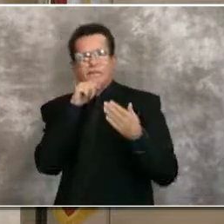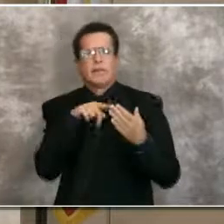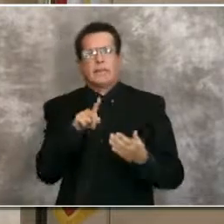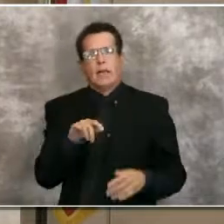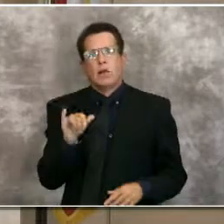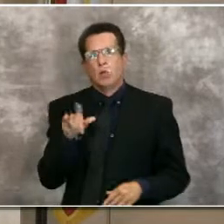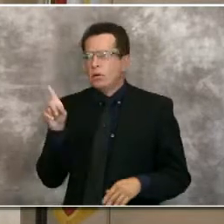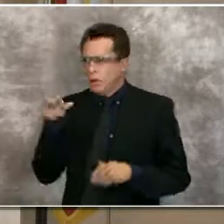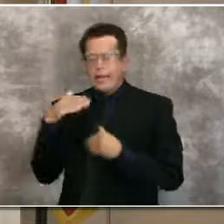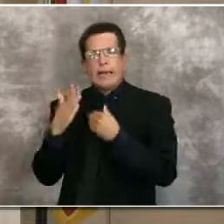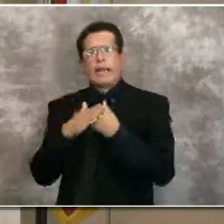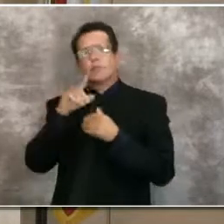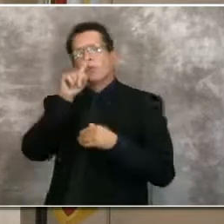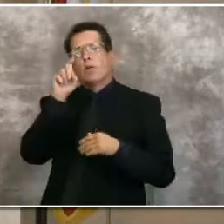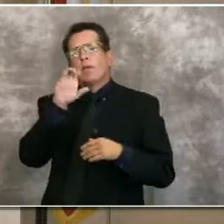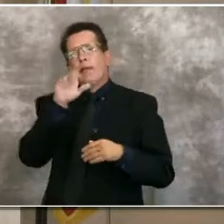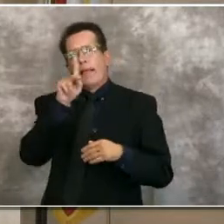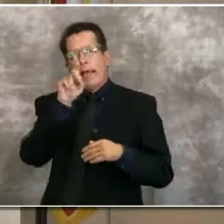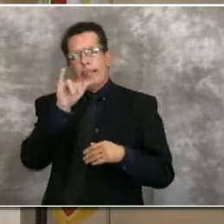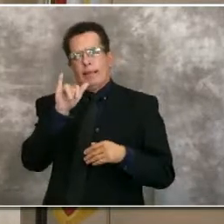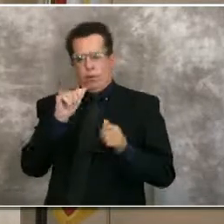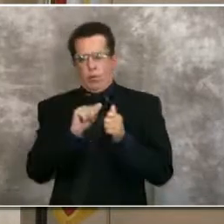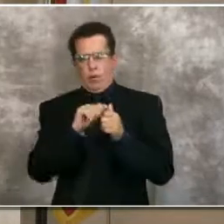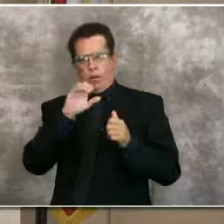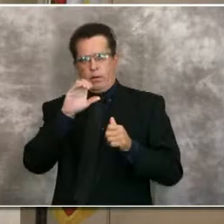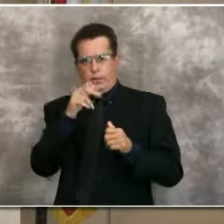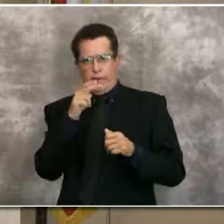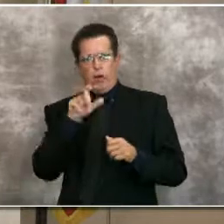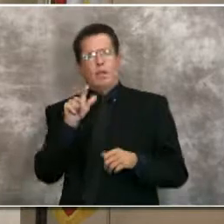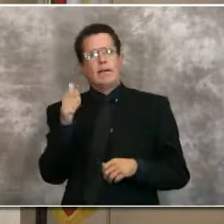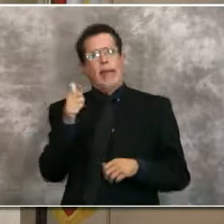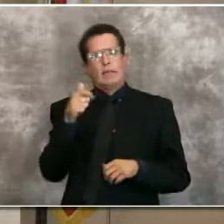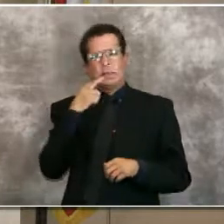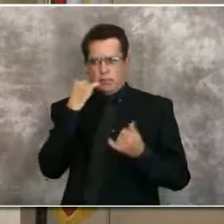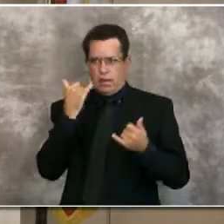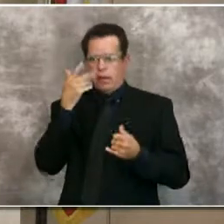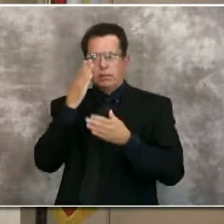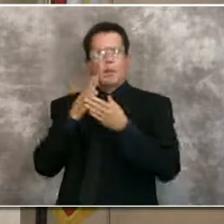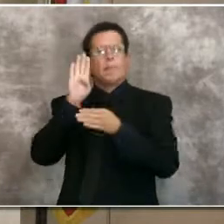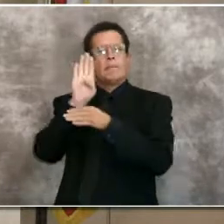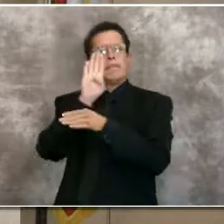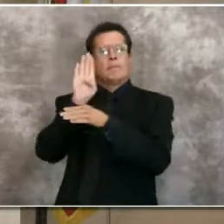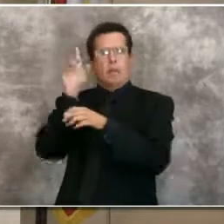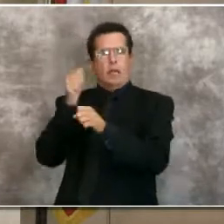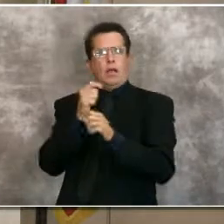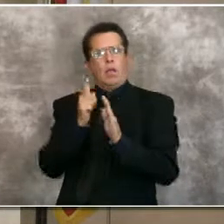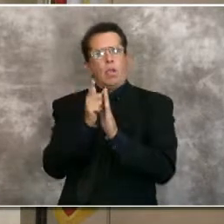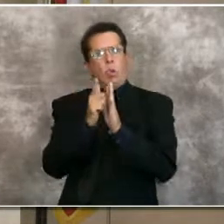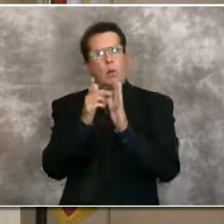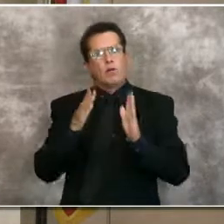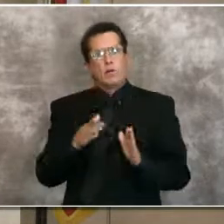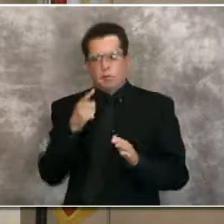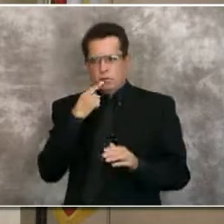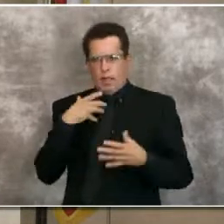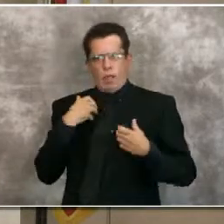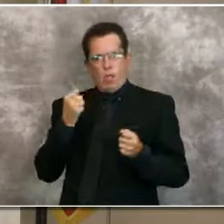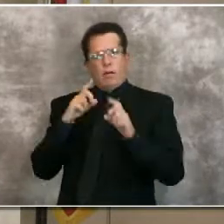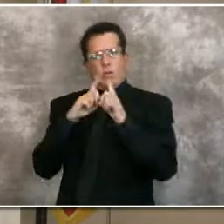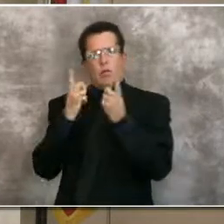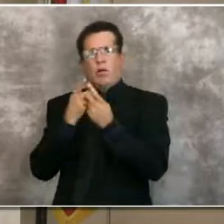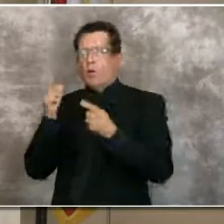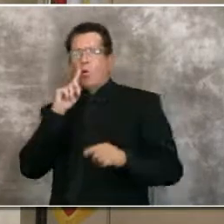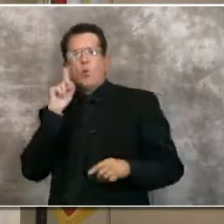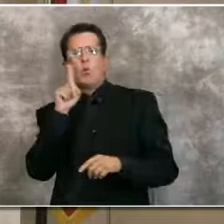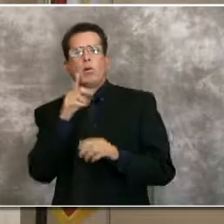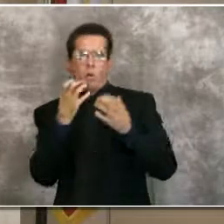next question is from Cassie Carlisle with Channel 10. Some businesses have taken up lawyers who say the health department filed the orders to shut down